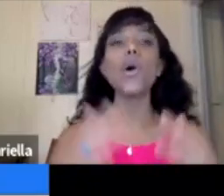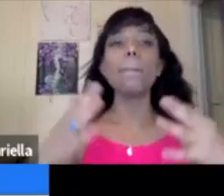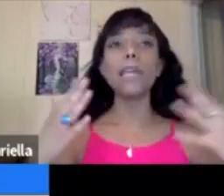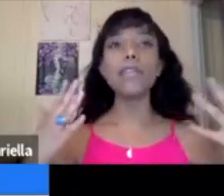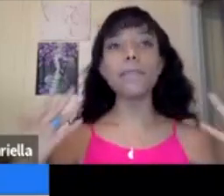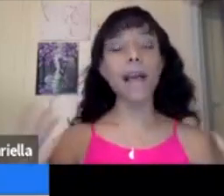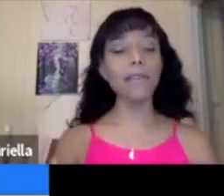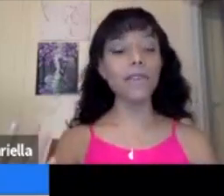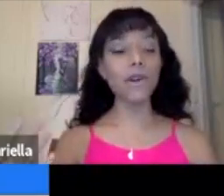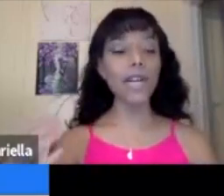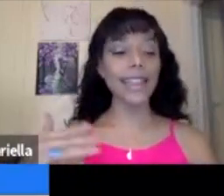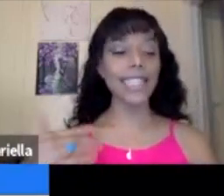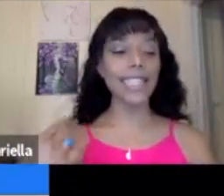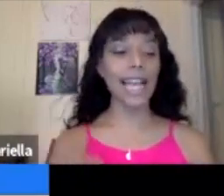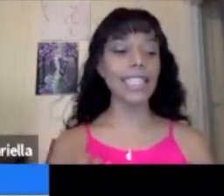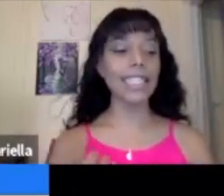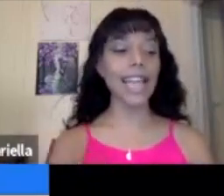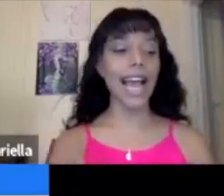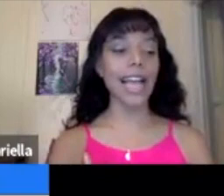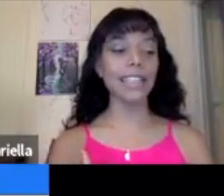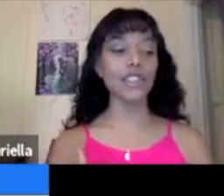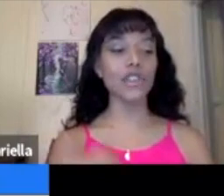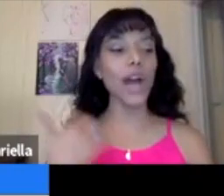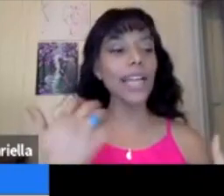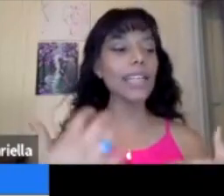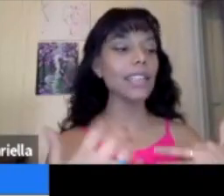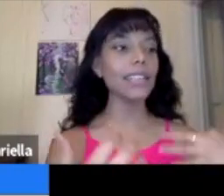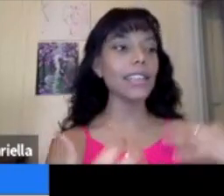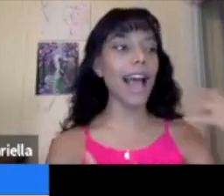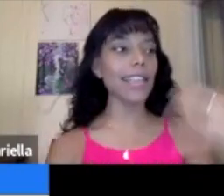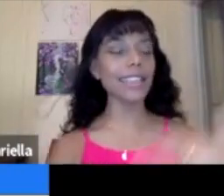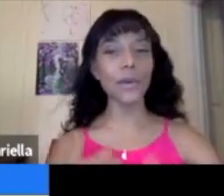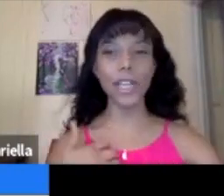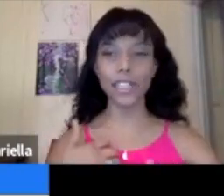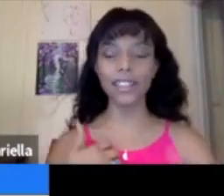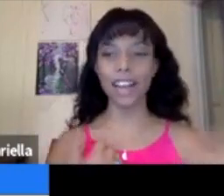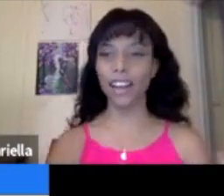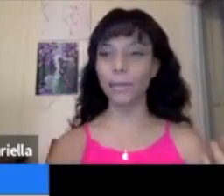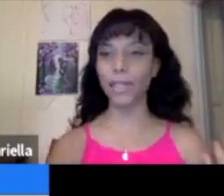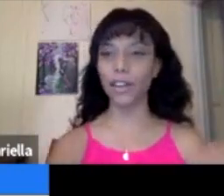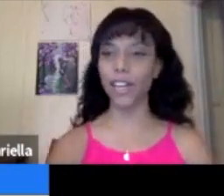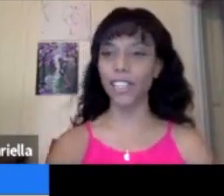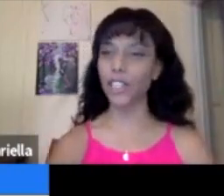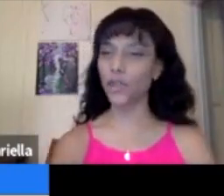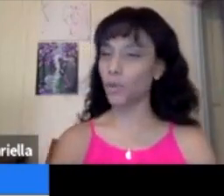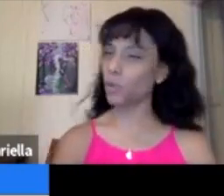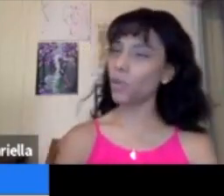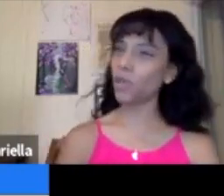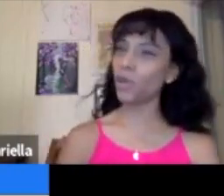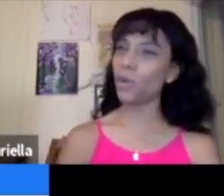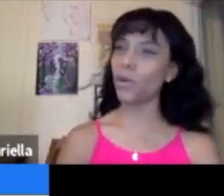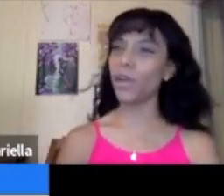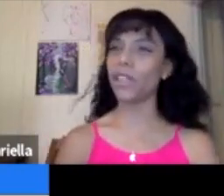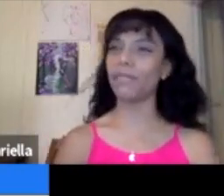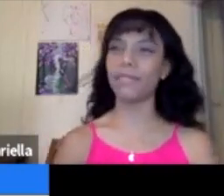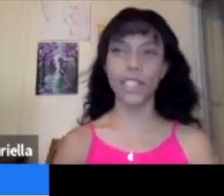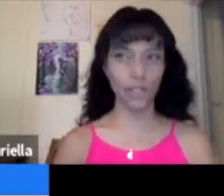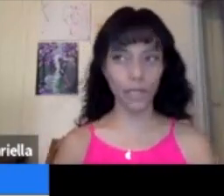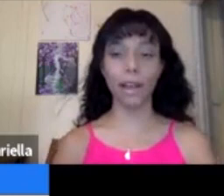So be respectful in the sense that try not to ask a question that comes across as rude